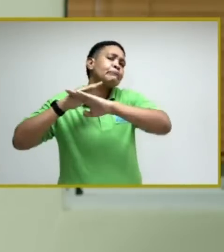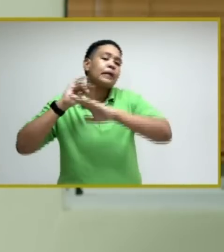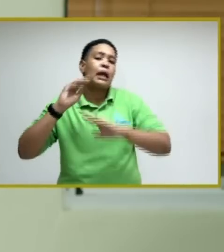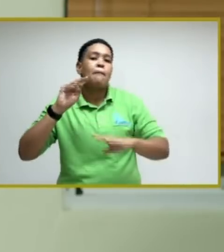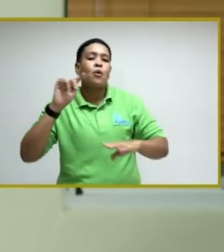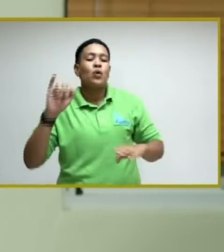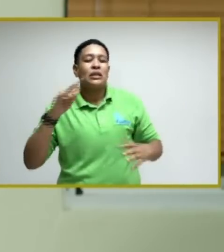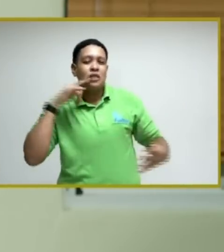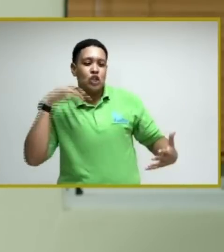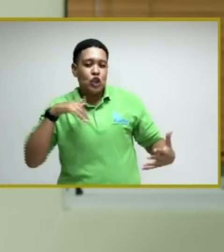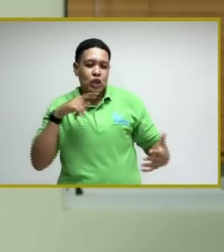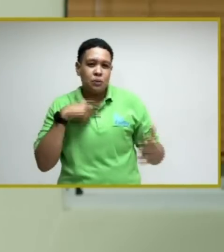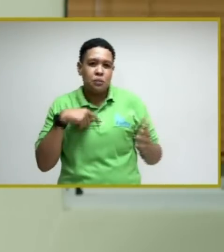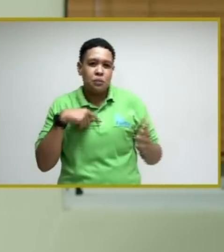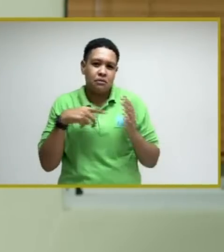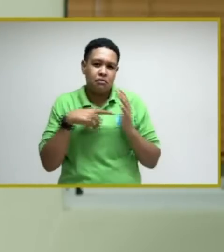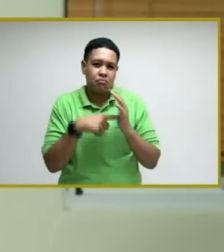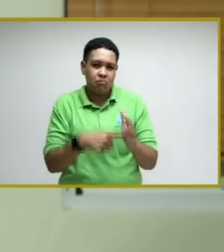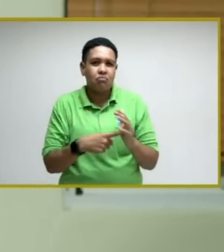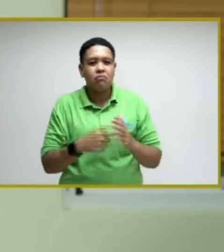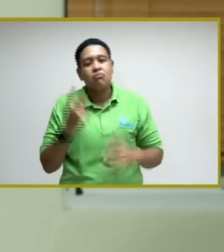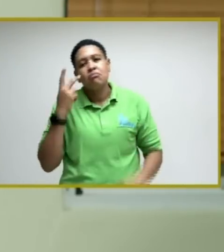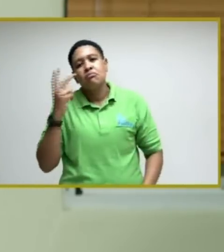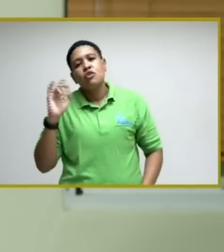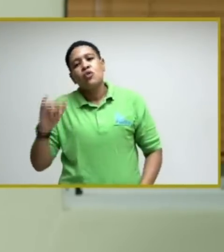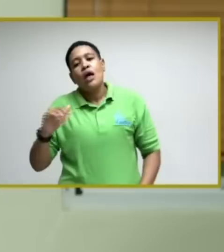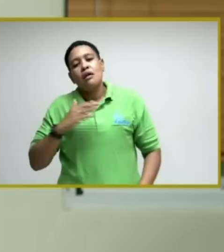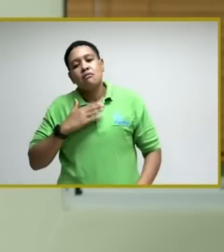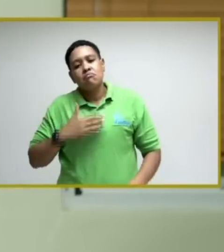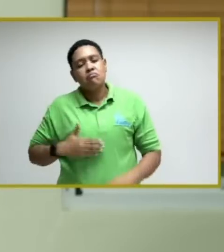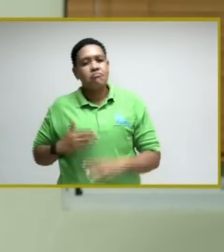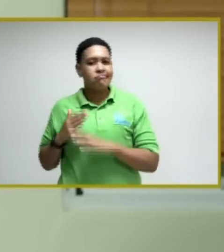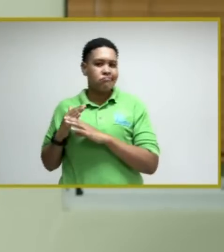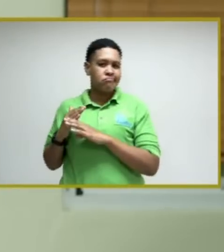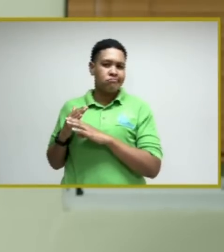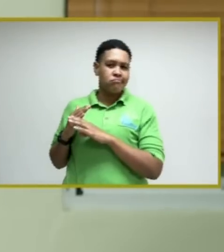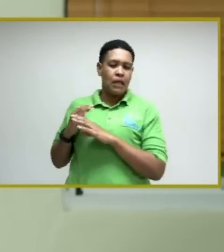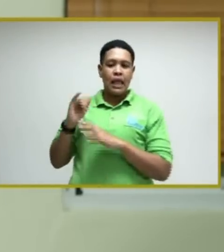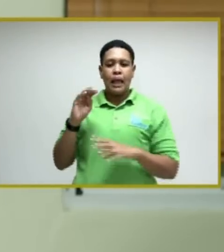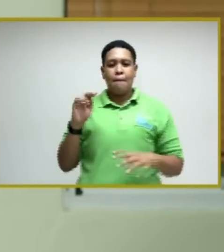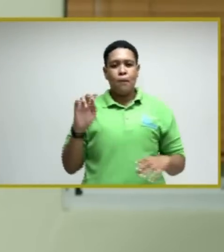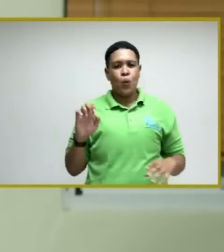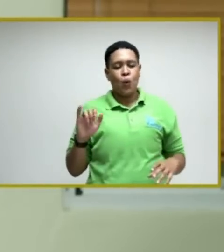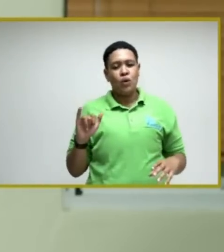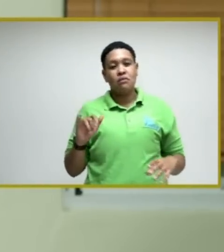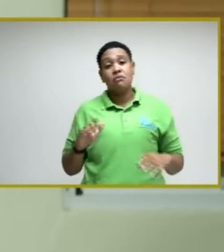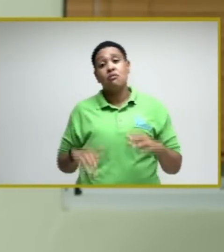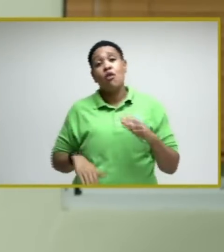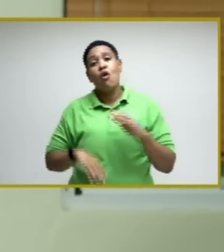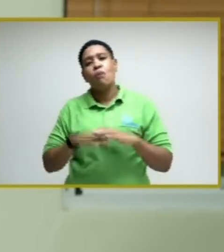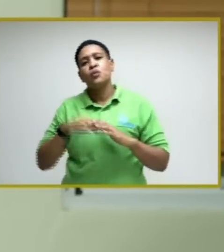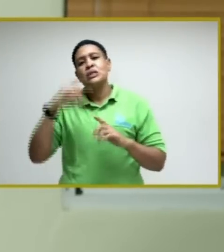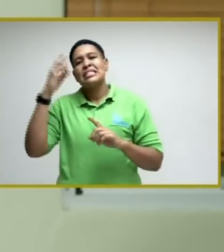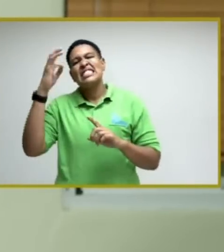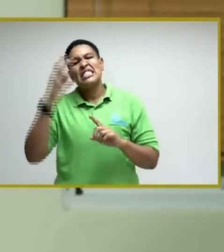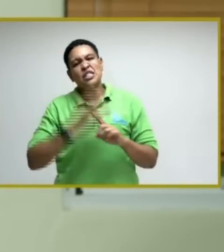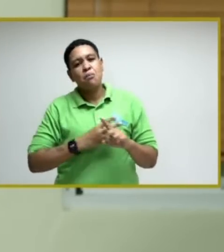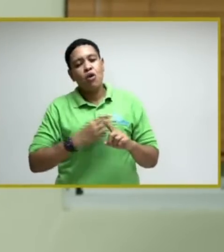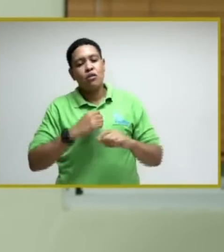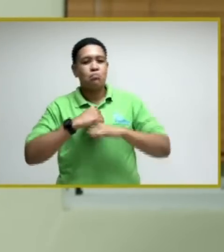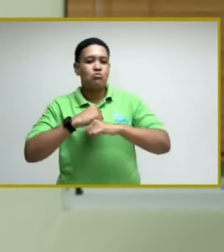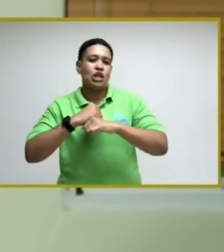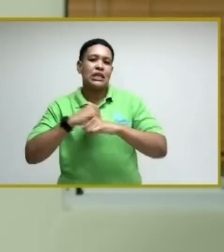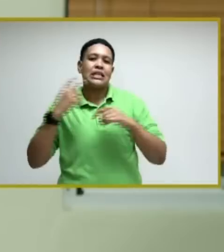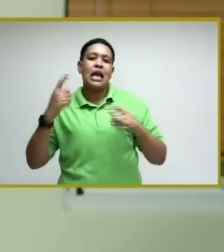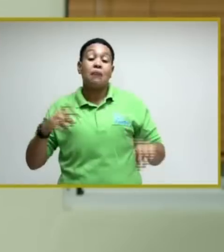have seen have shown that immunity, some reports are saying up to 6 months, that they will have protection.